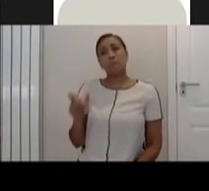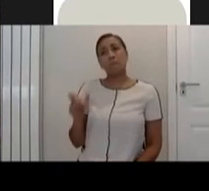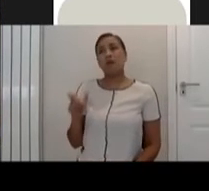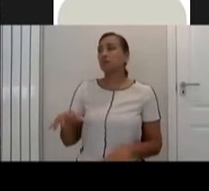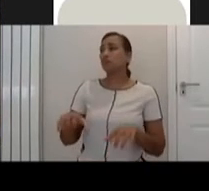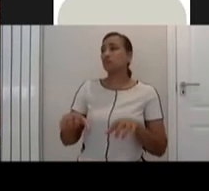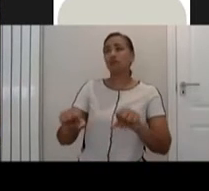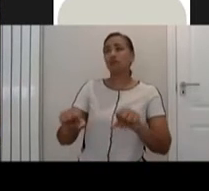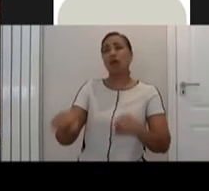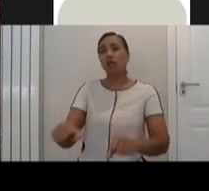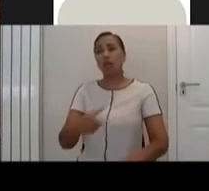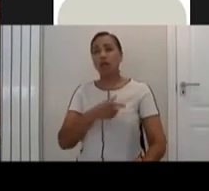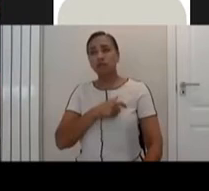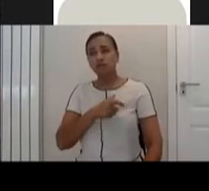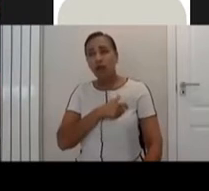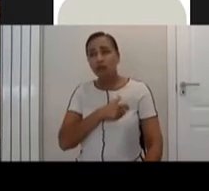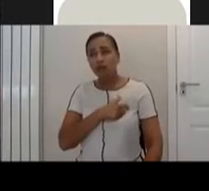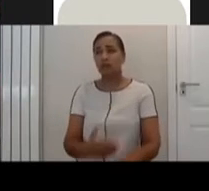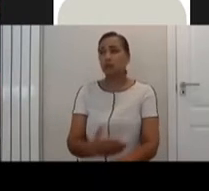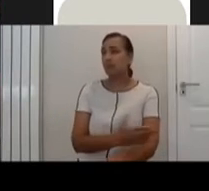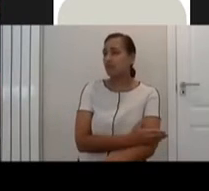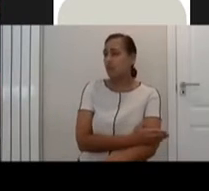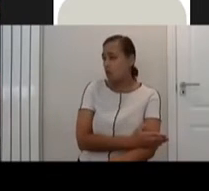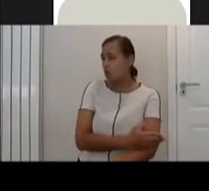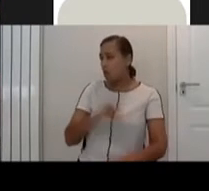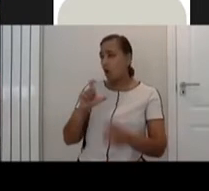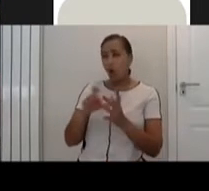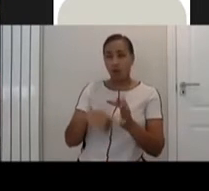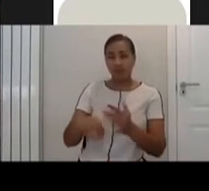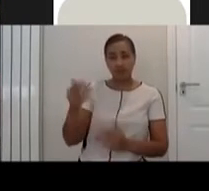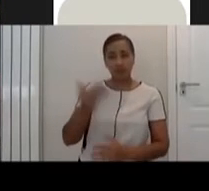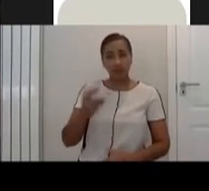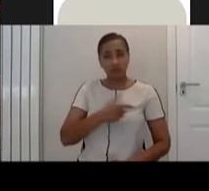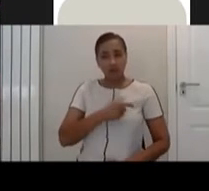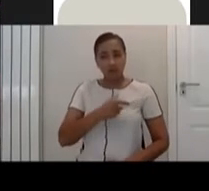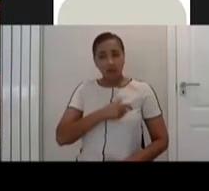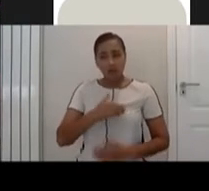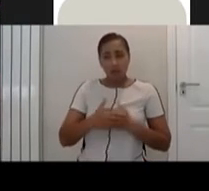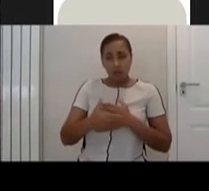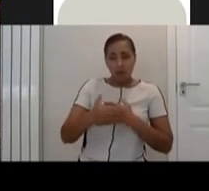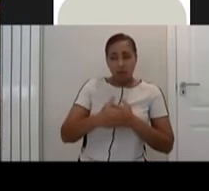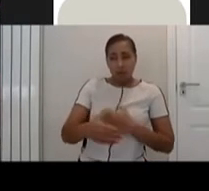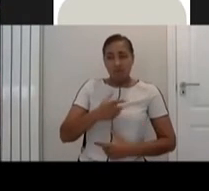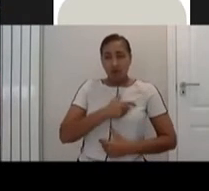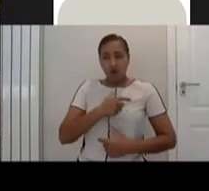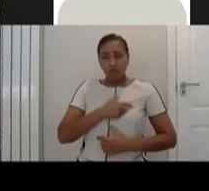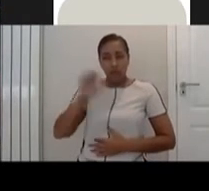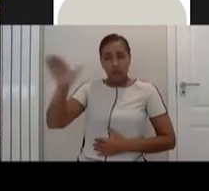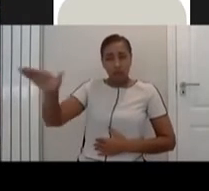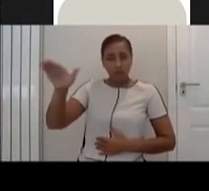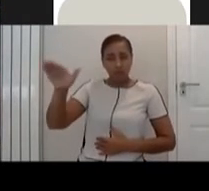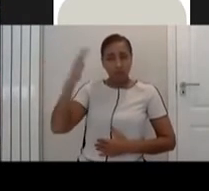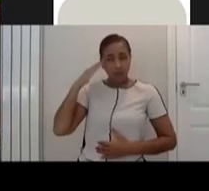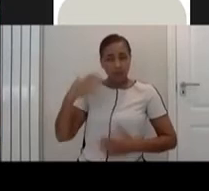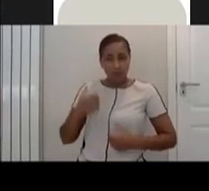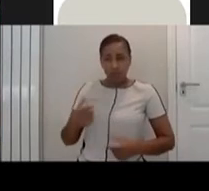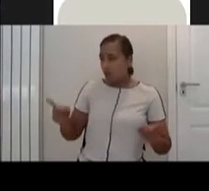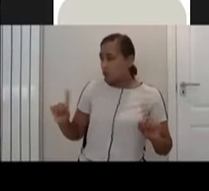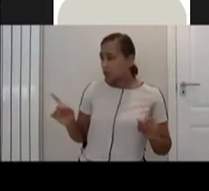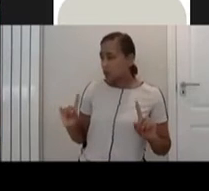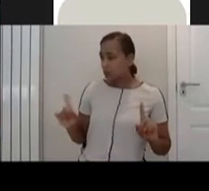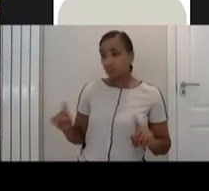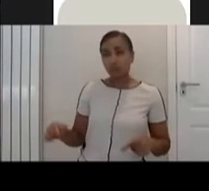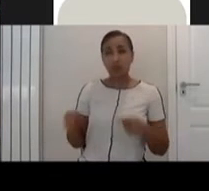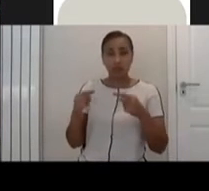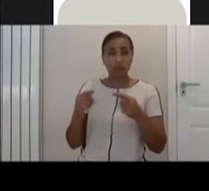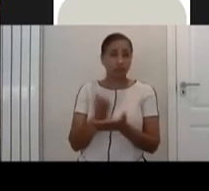even before COVID. Yeah. Actually, now that's just increasing their anxiety and they're scared to go out at all. So there is a real challenge there, I think, for